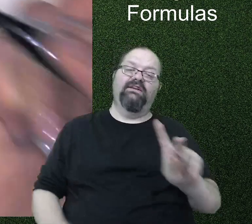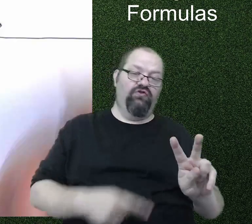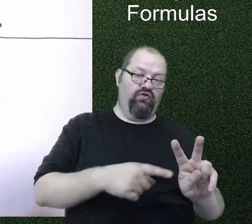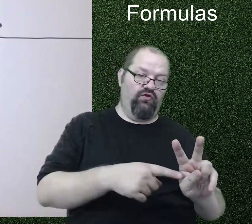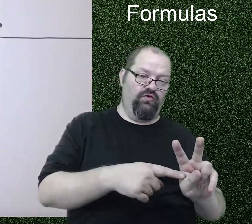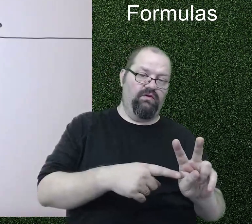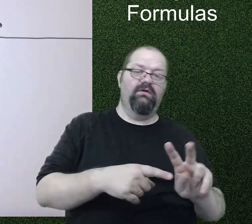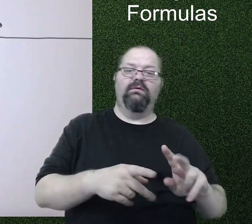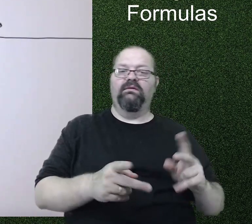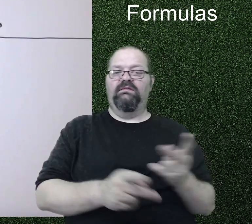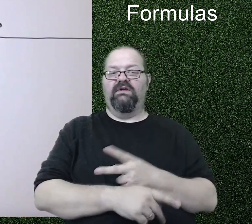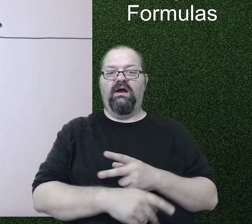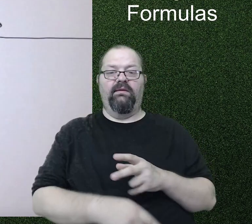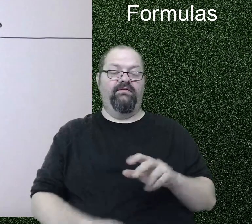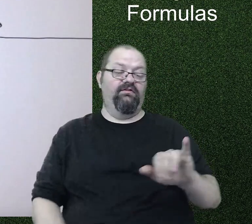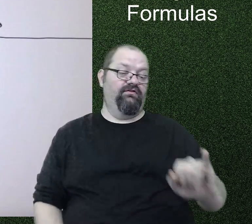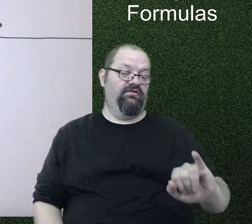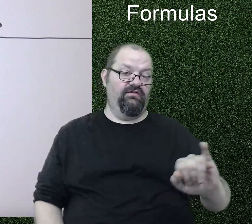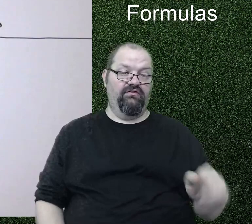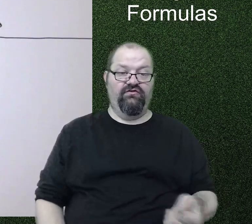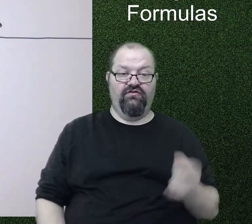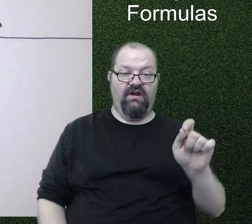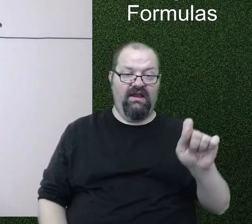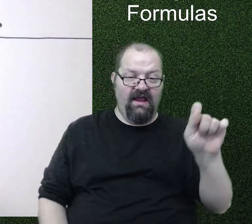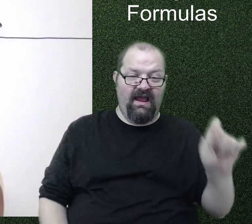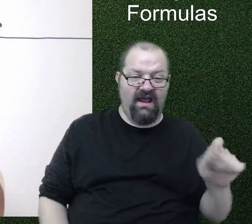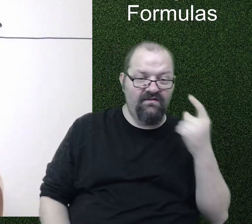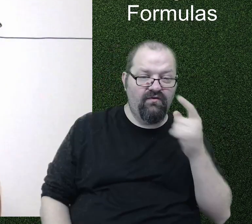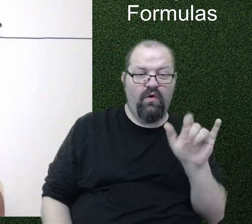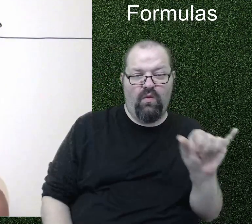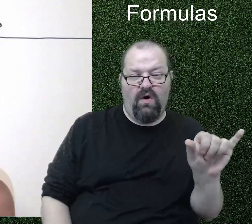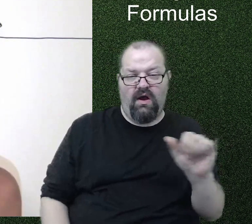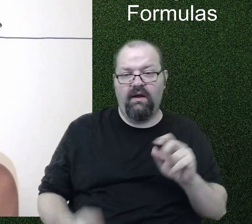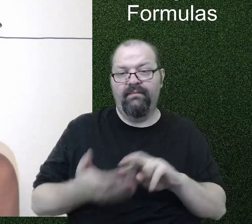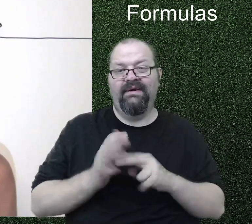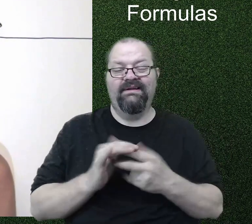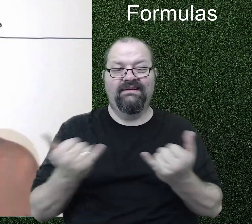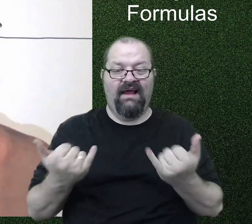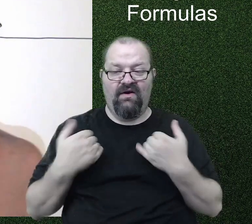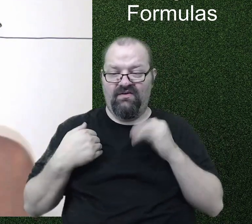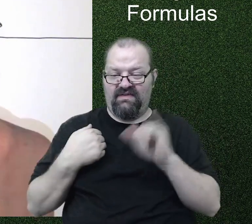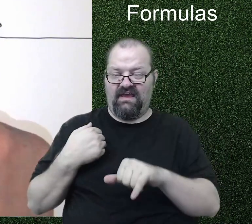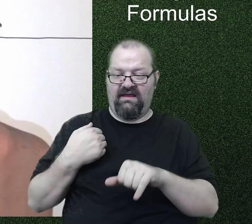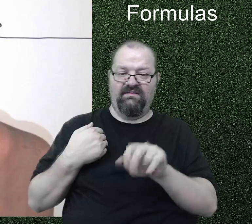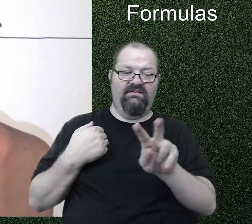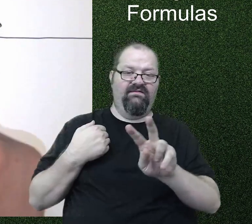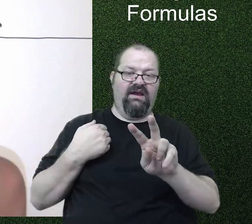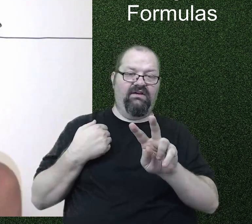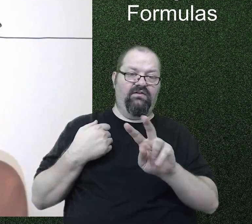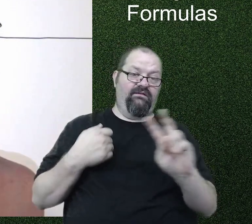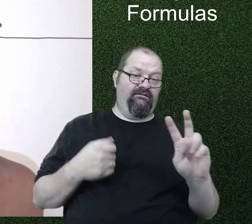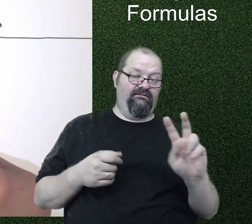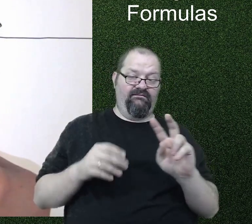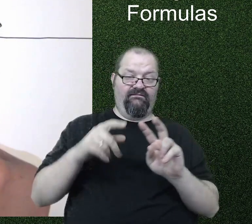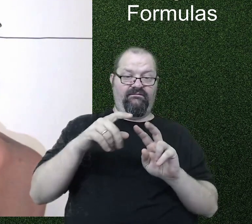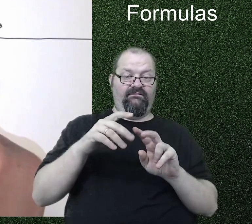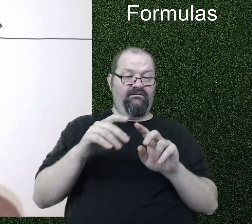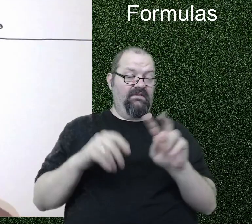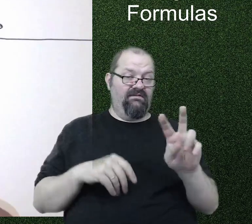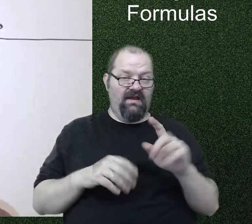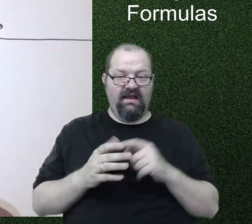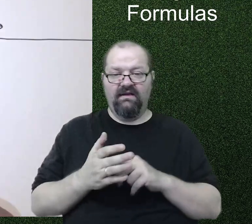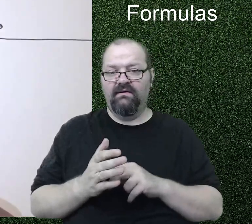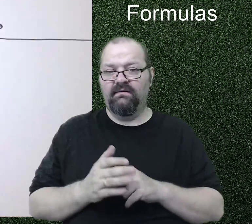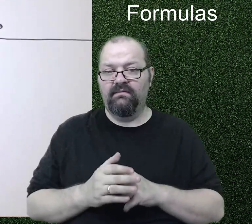hat as its y component. We've taken this vector v, which points in this direction. It doesn't point in this direction or